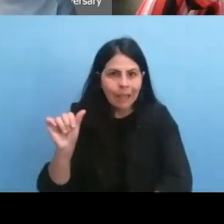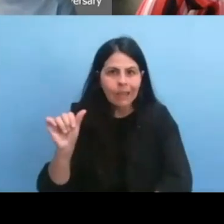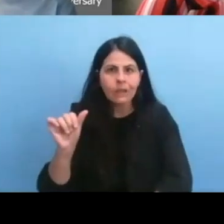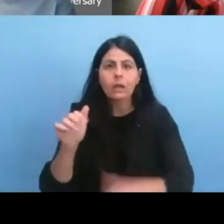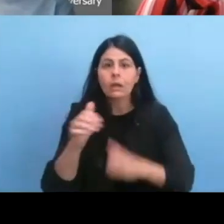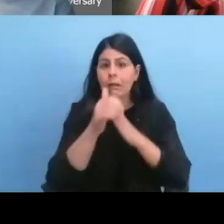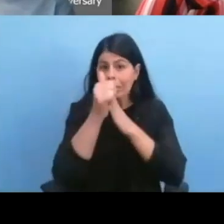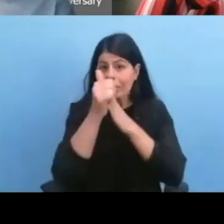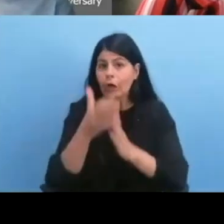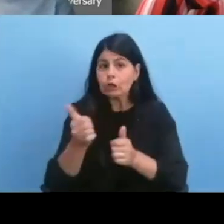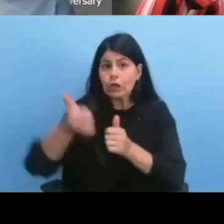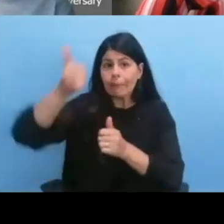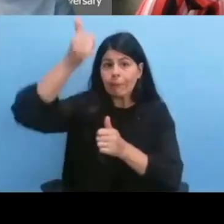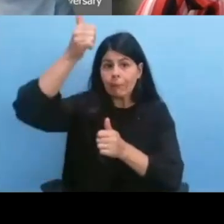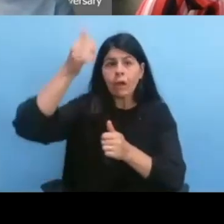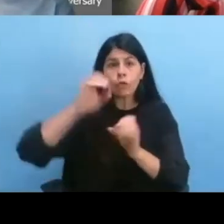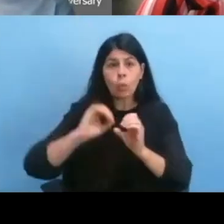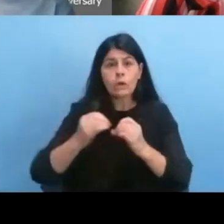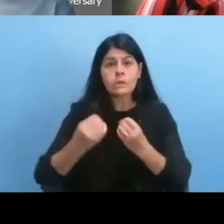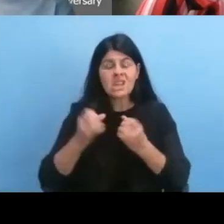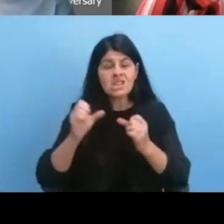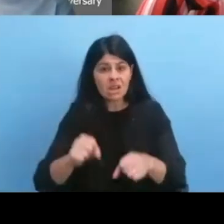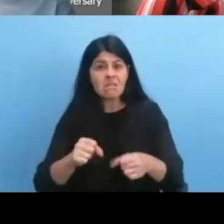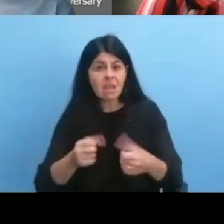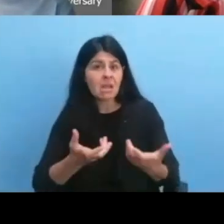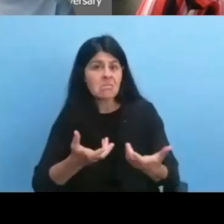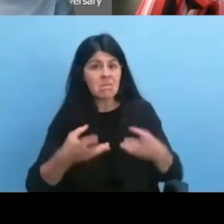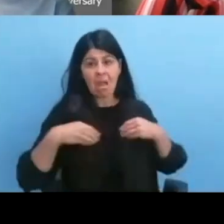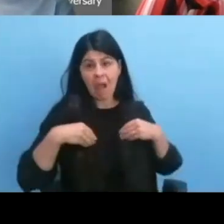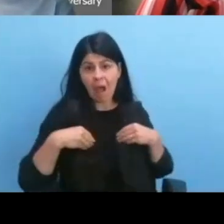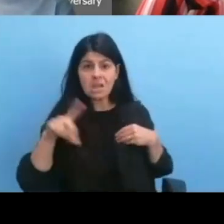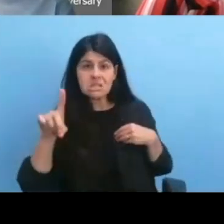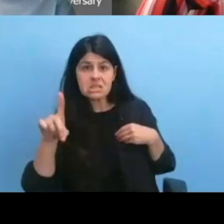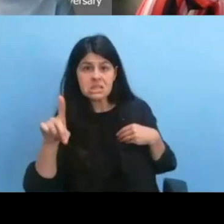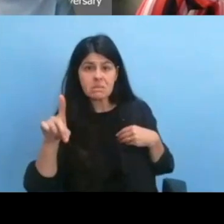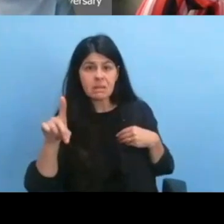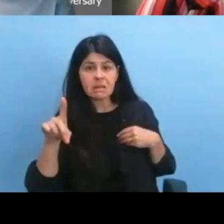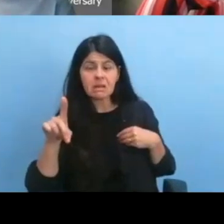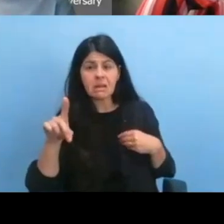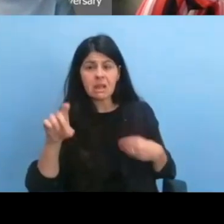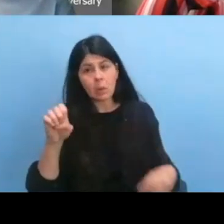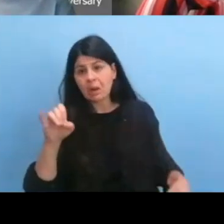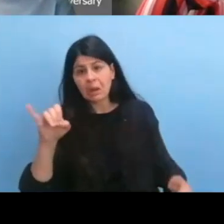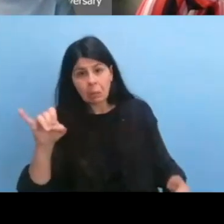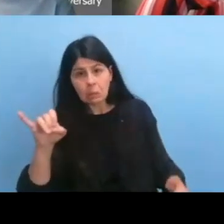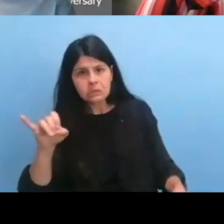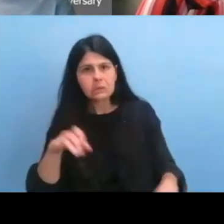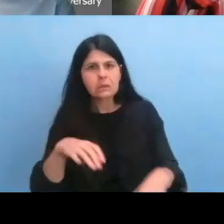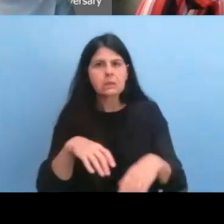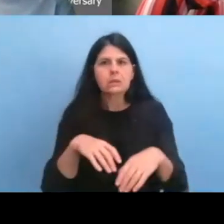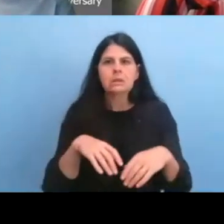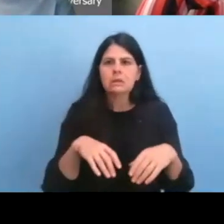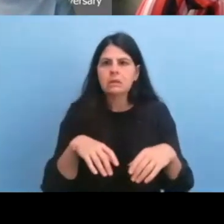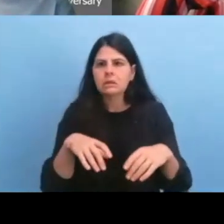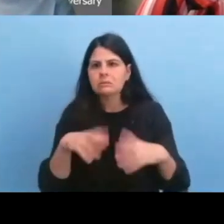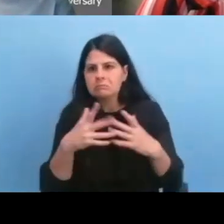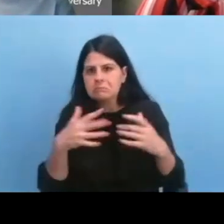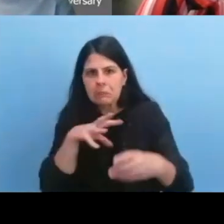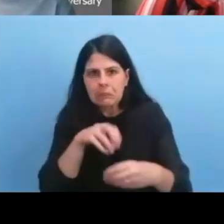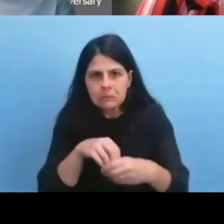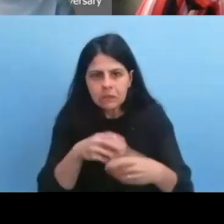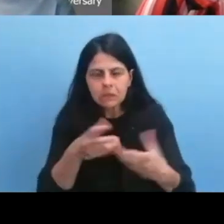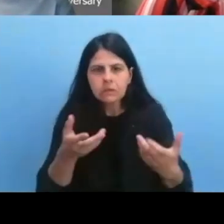board with disability inclusion, but individual supervisors or managers on the front